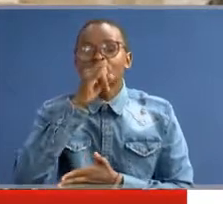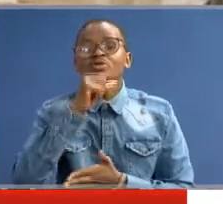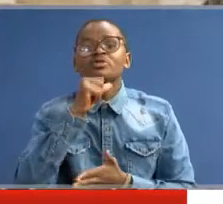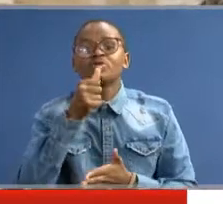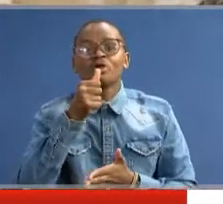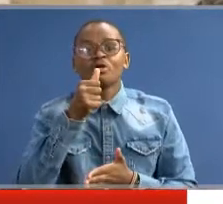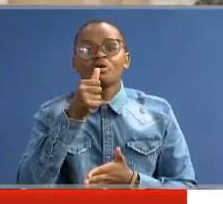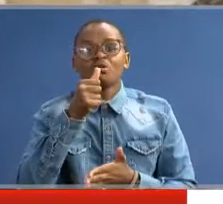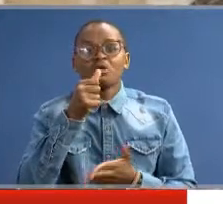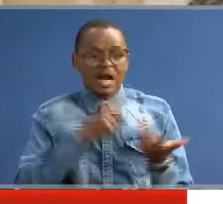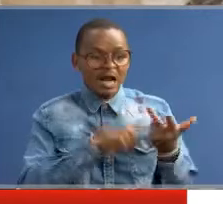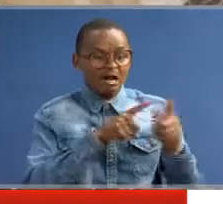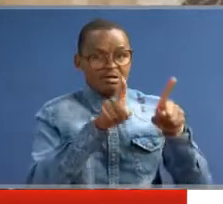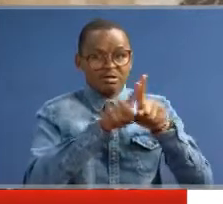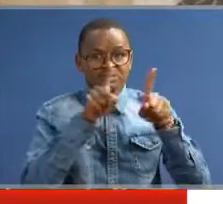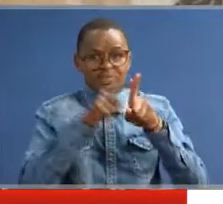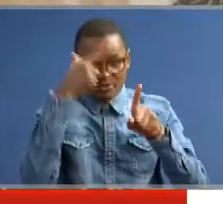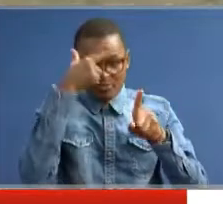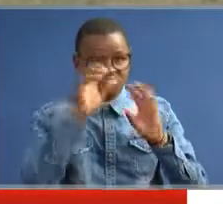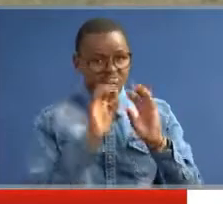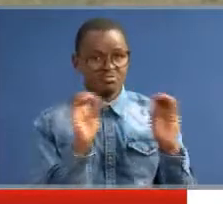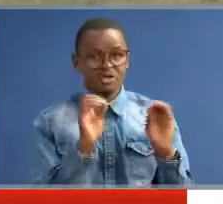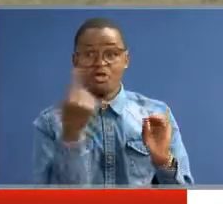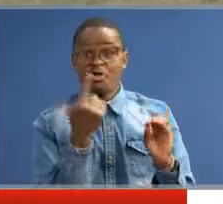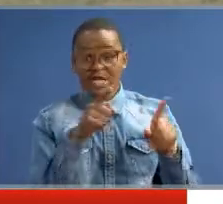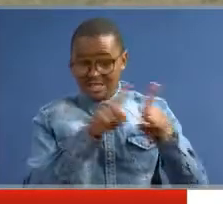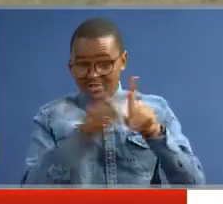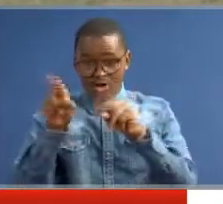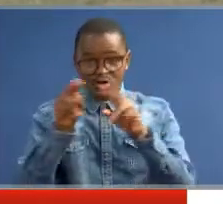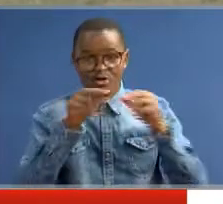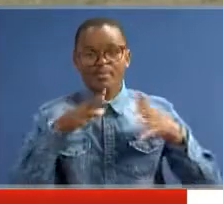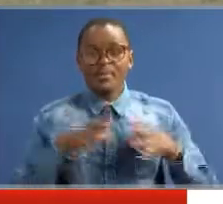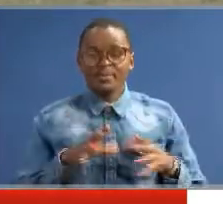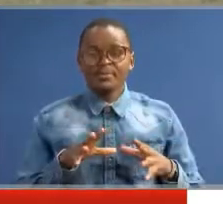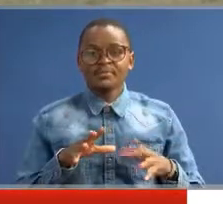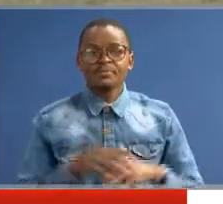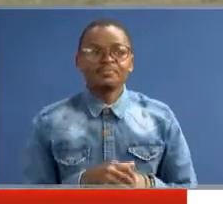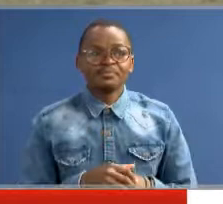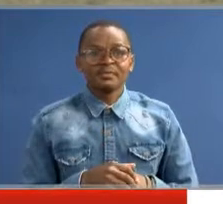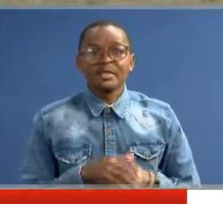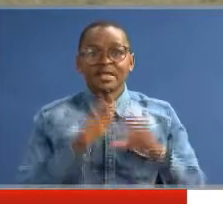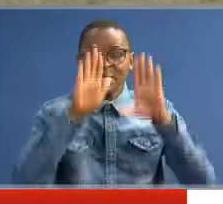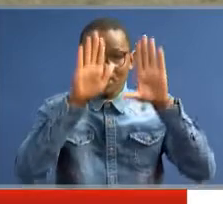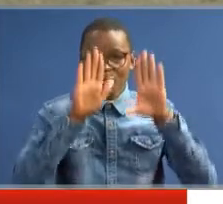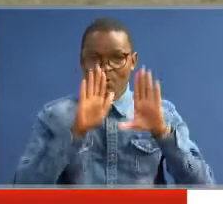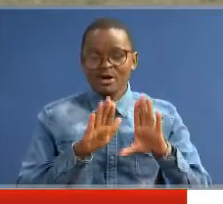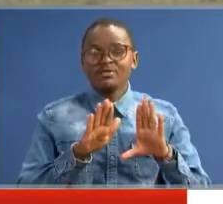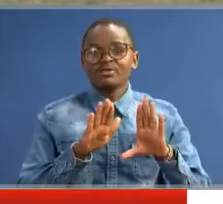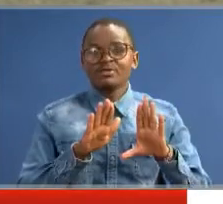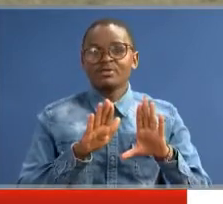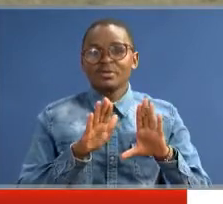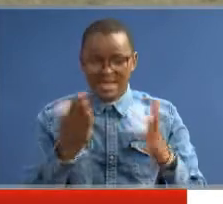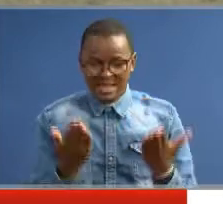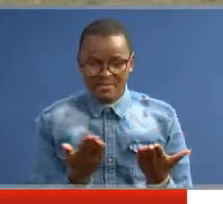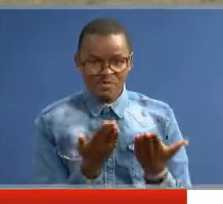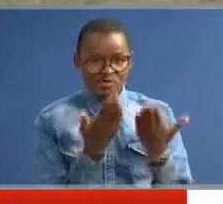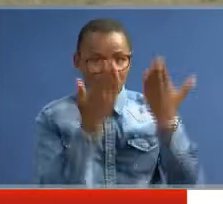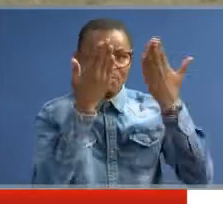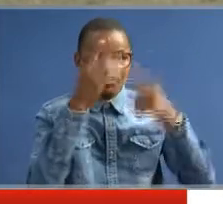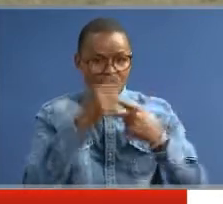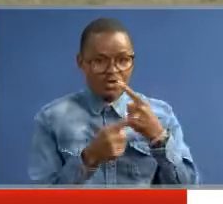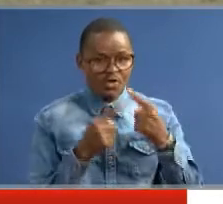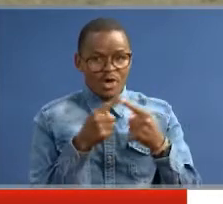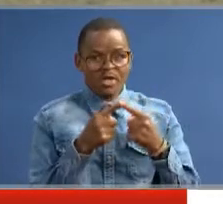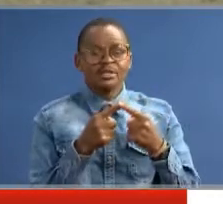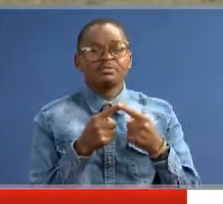not encountered by the visually impaired only. I think there's need for improvement when it